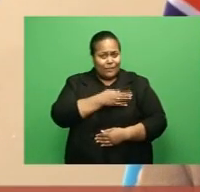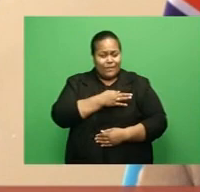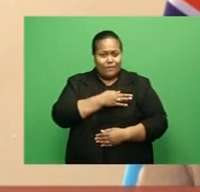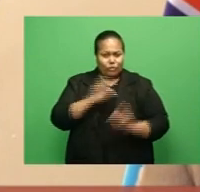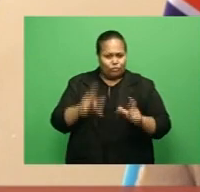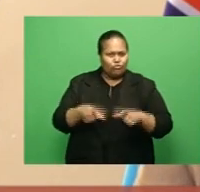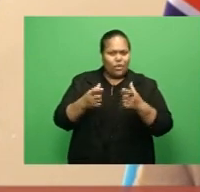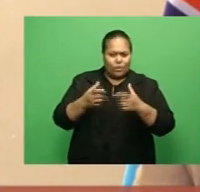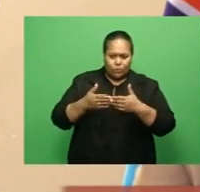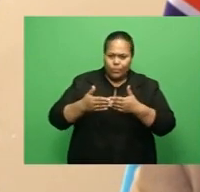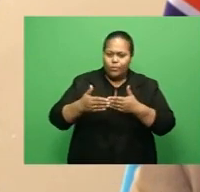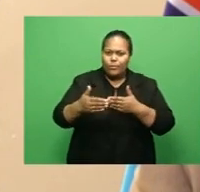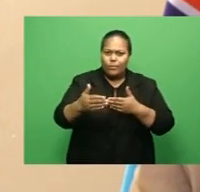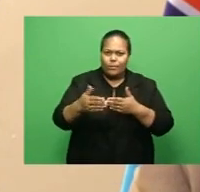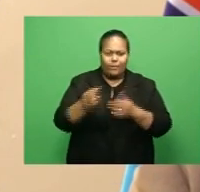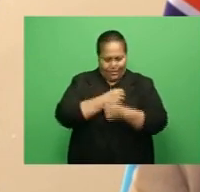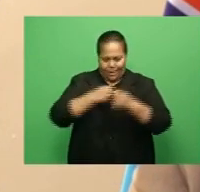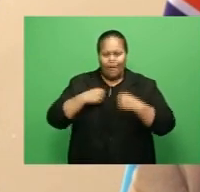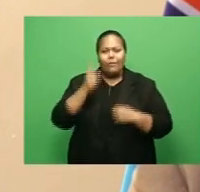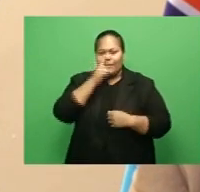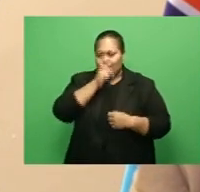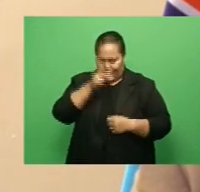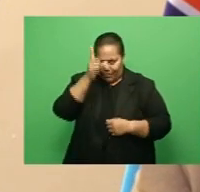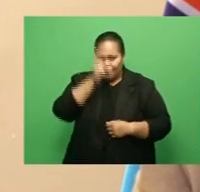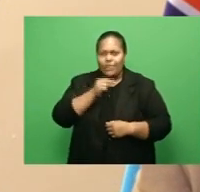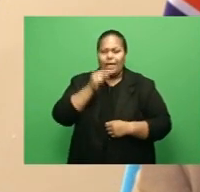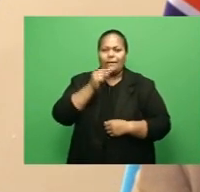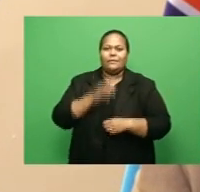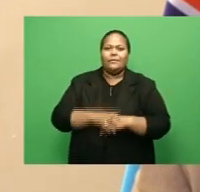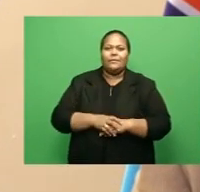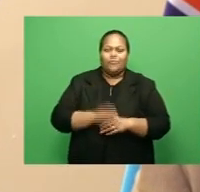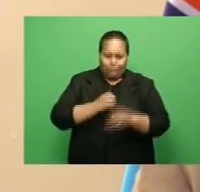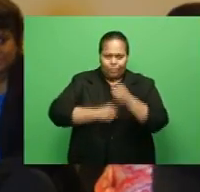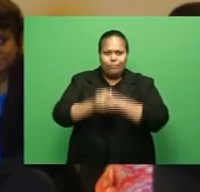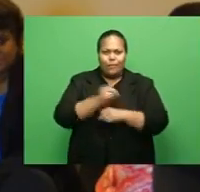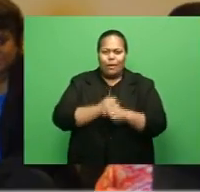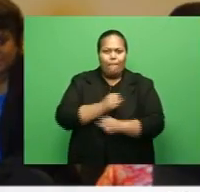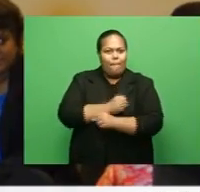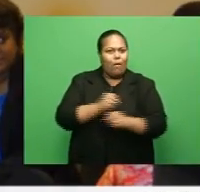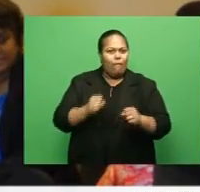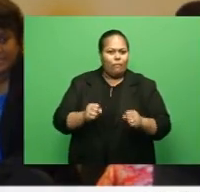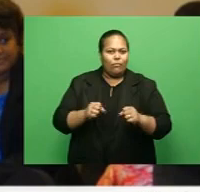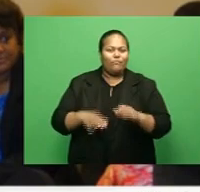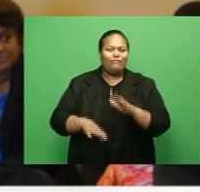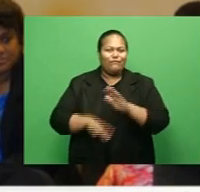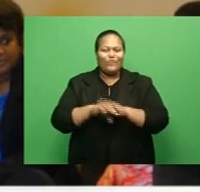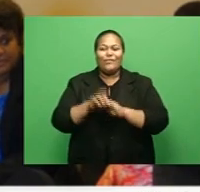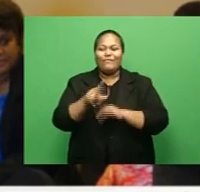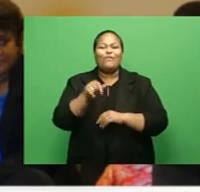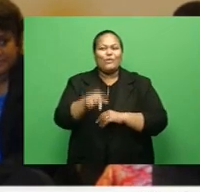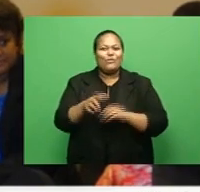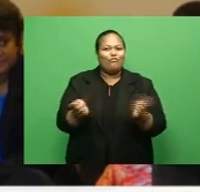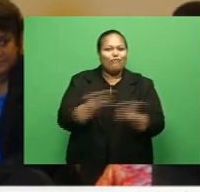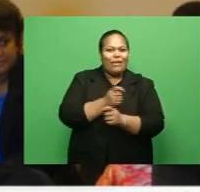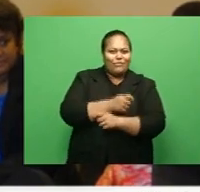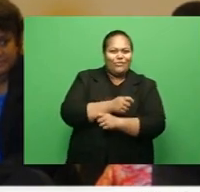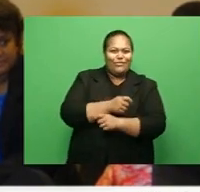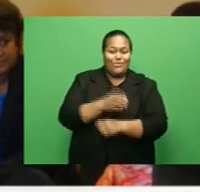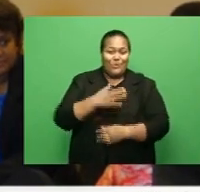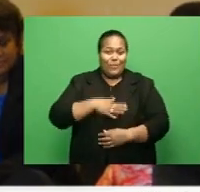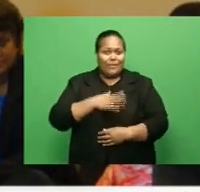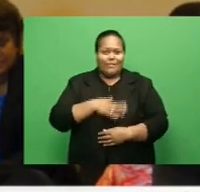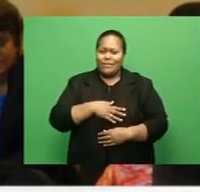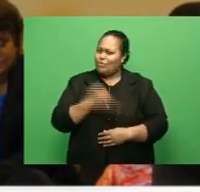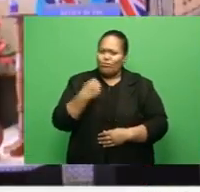our people who can emerge as the country's most powerful drivers of change. Bainimarama stressed that there should be no excuses